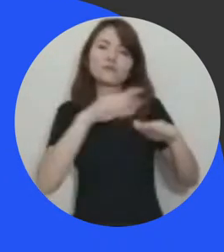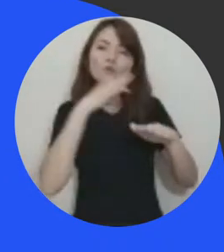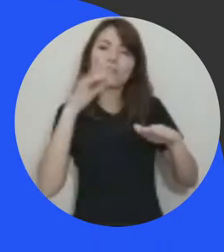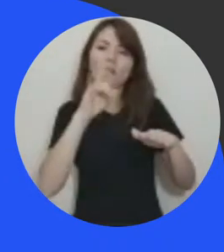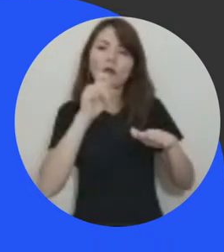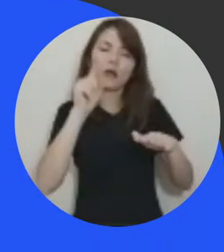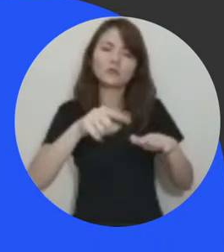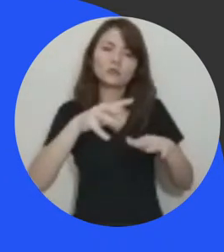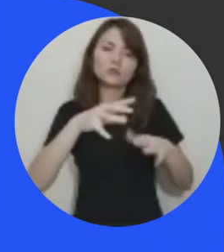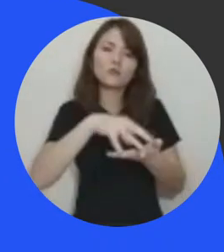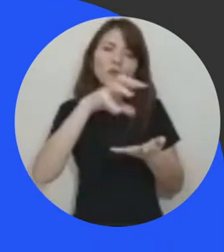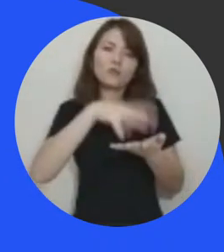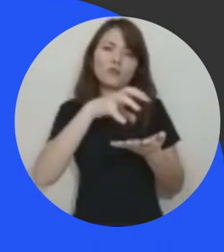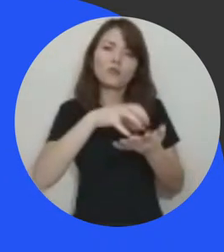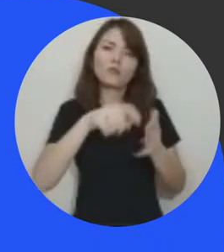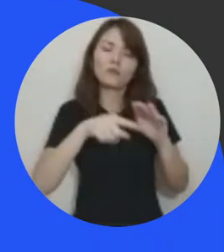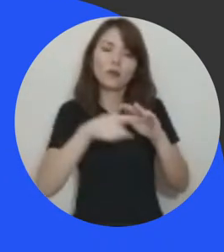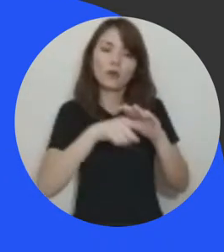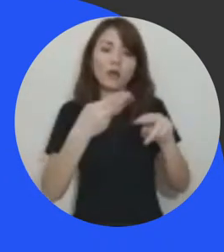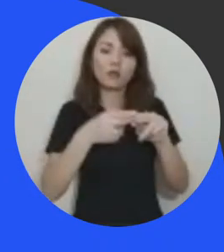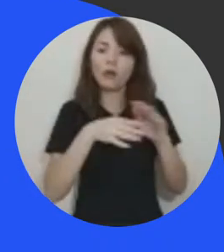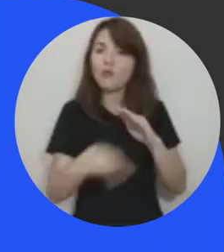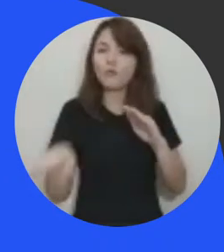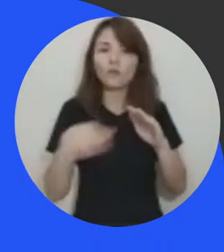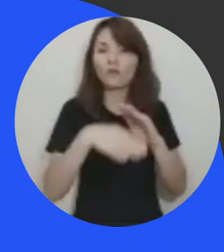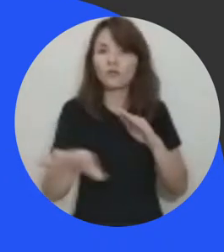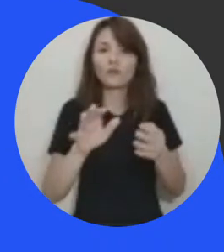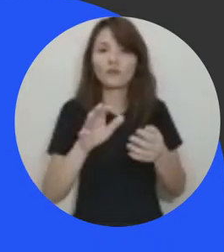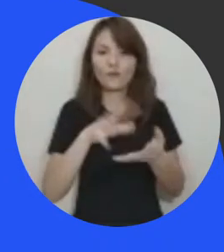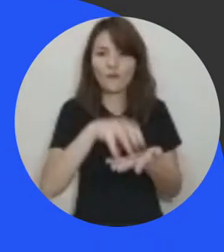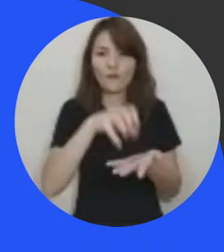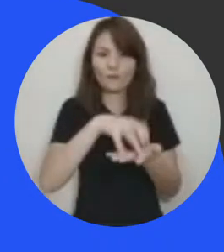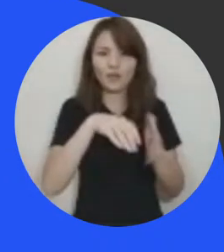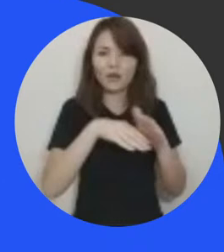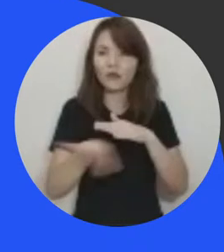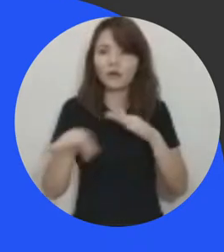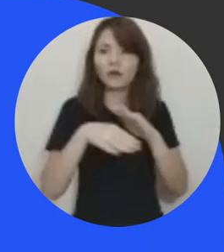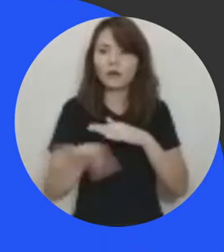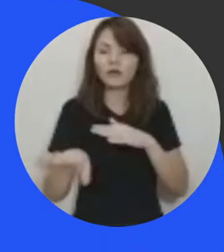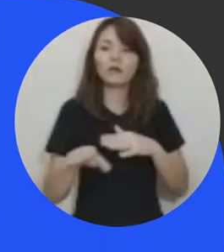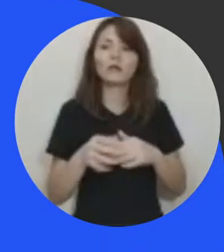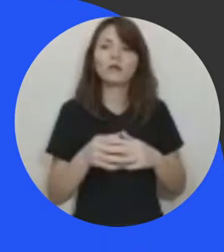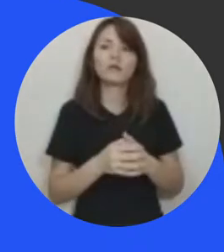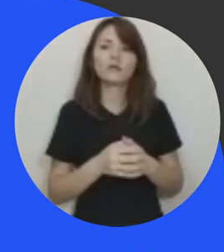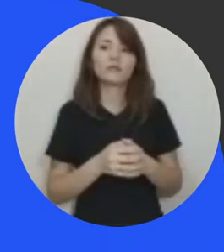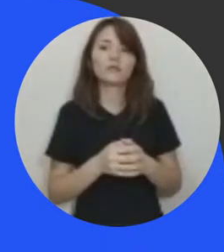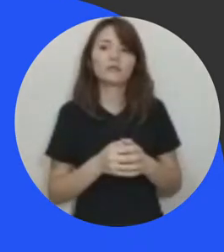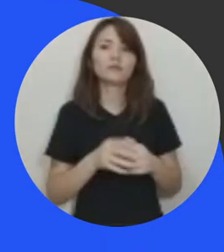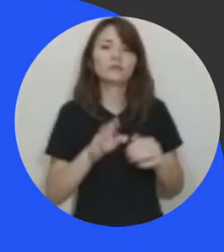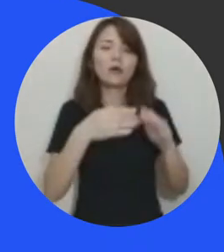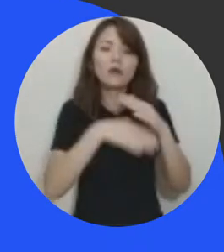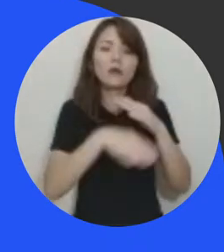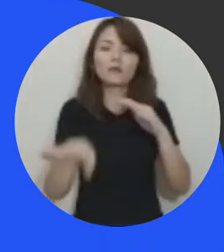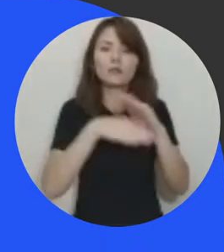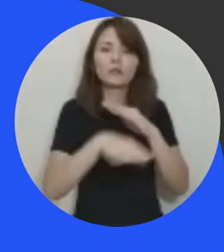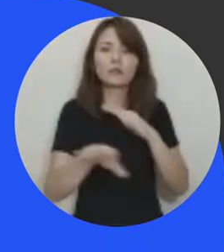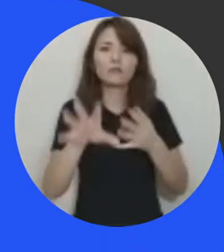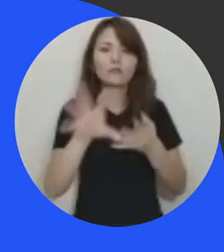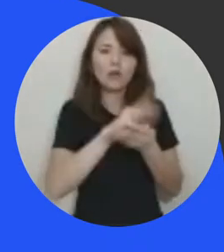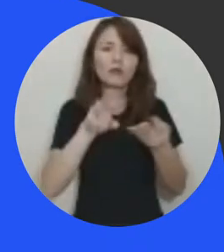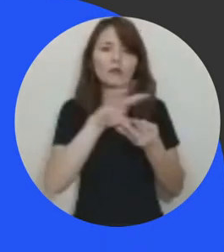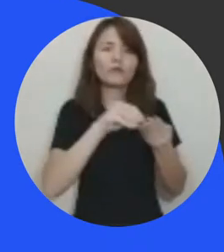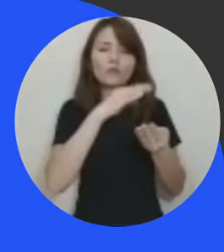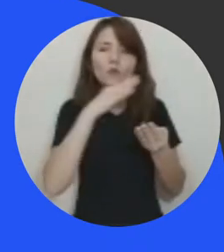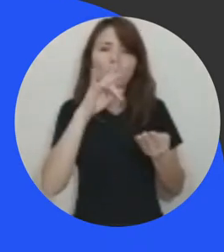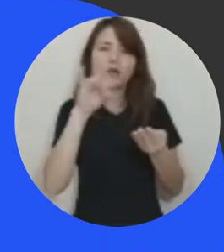you've produced, put that back in and copy that, and do that over and over and over again, you will start